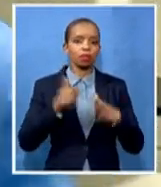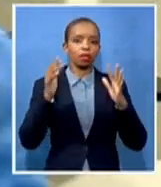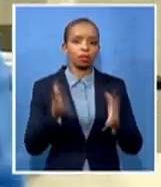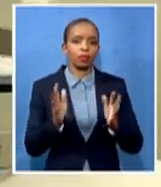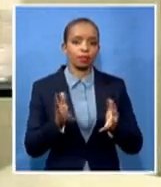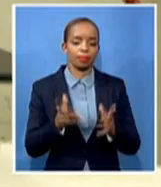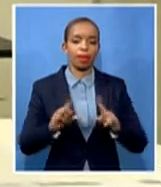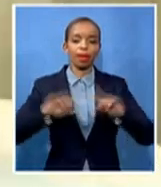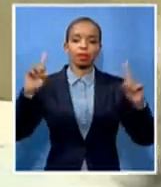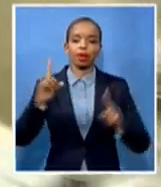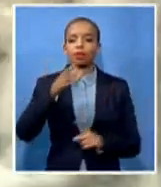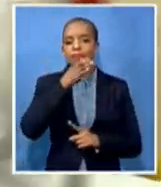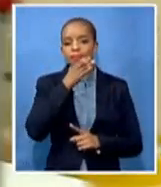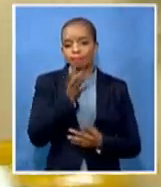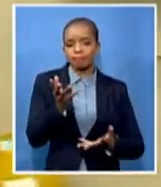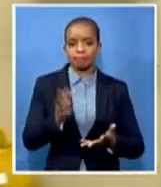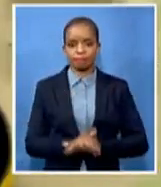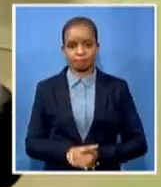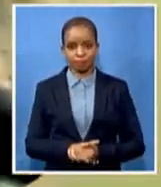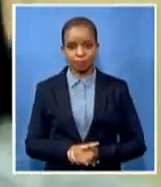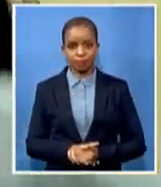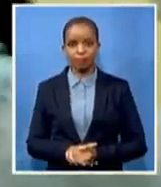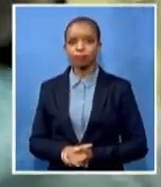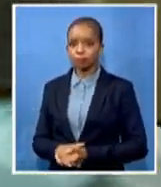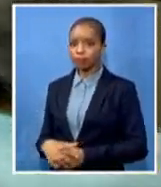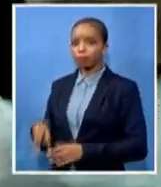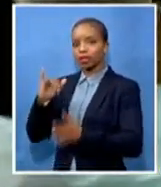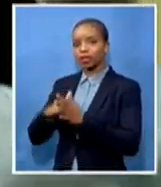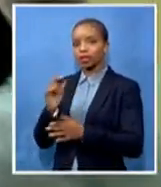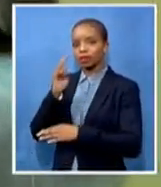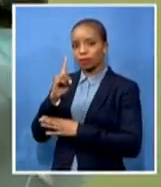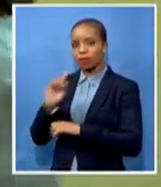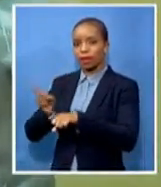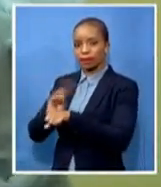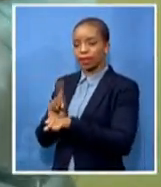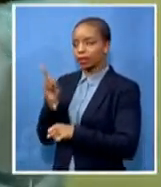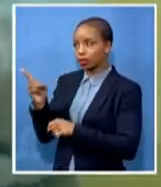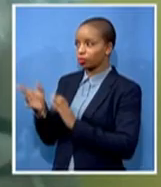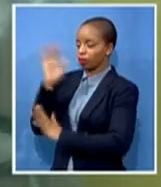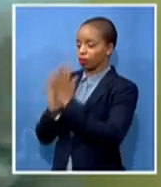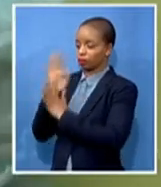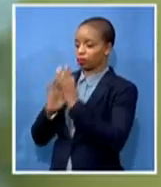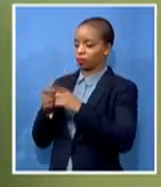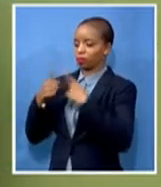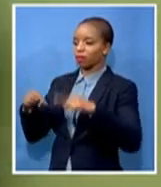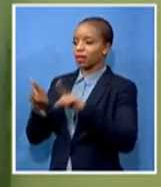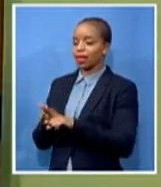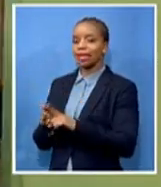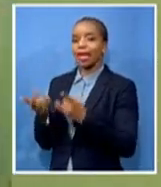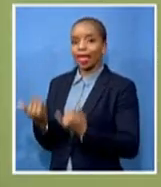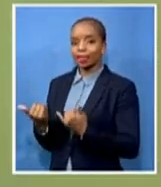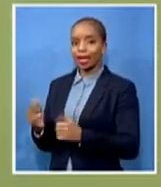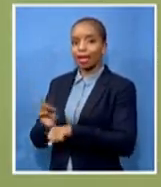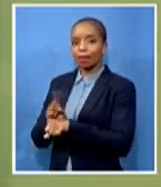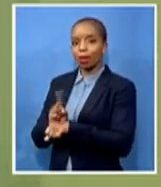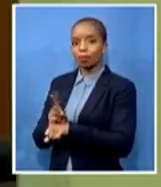me here just for a second, just walk us through exactly where we are at the moment. Is high risk, is